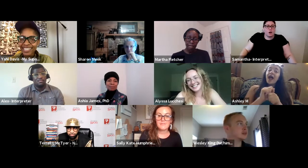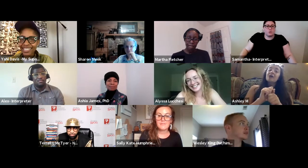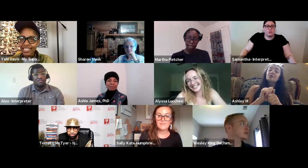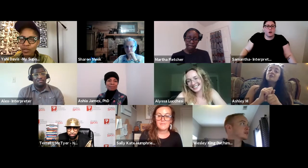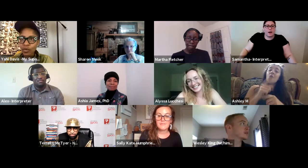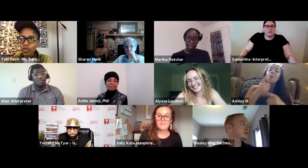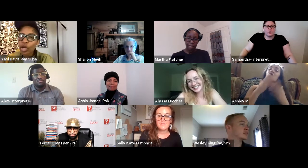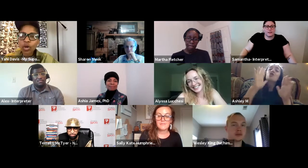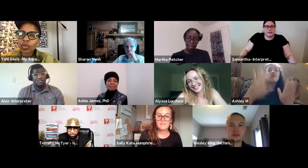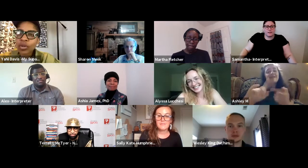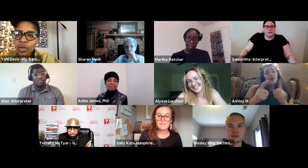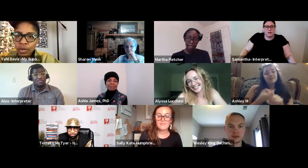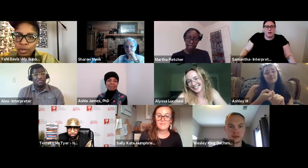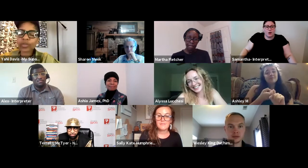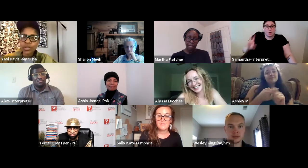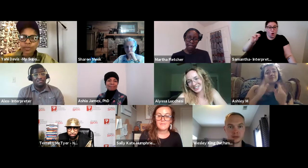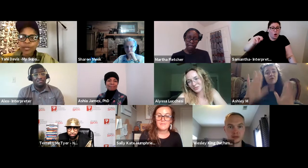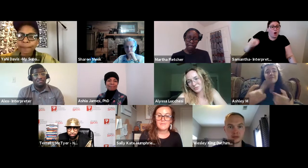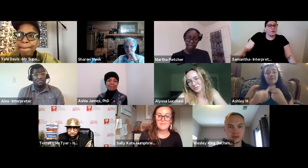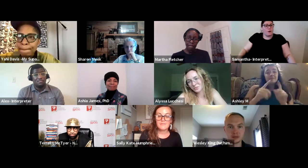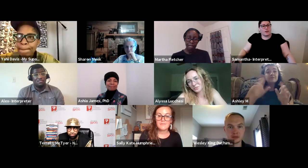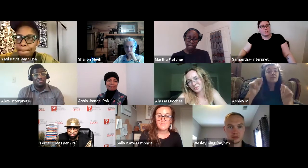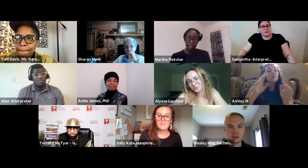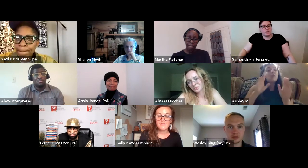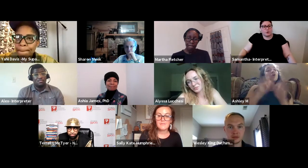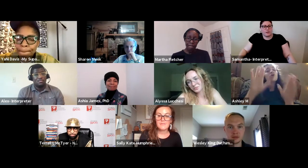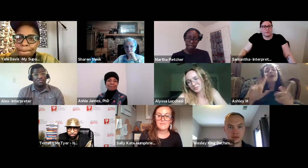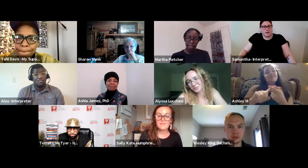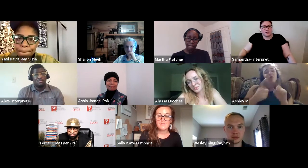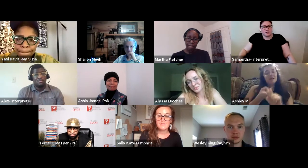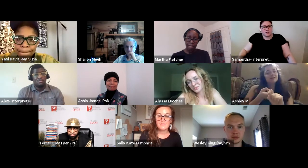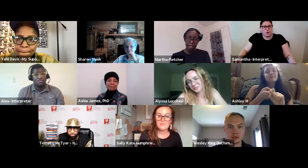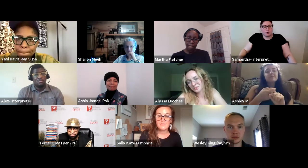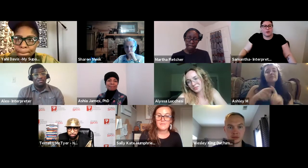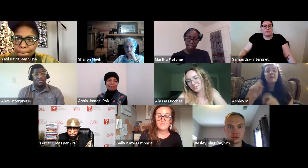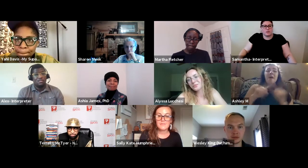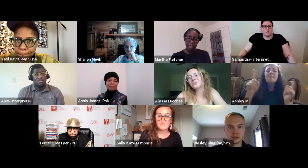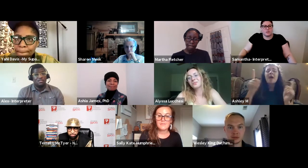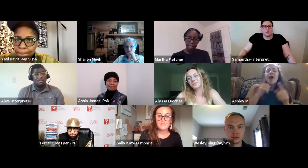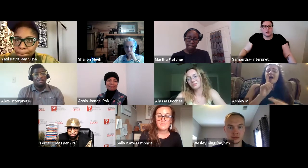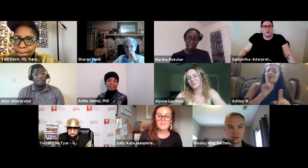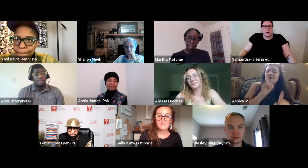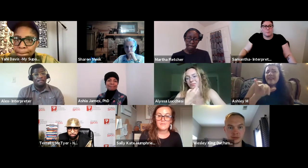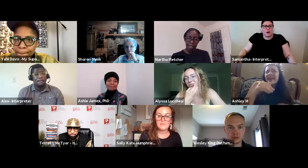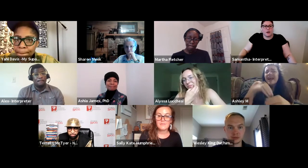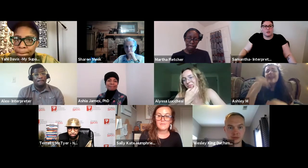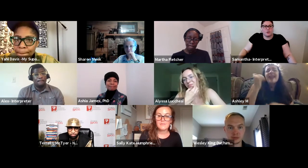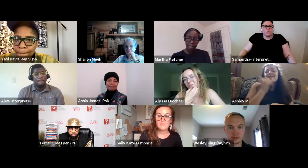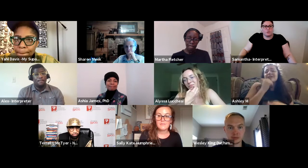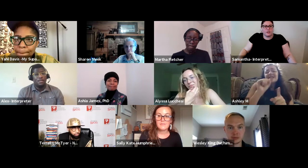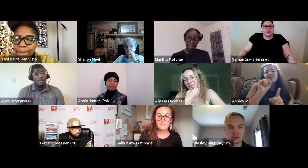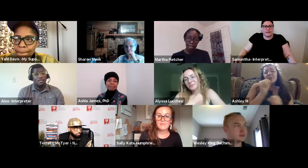Oh no, No, actually, excuse me. oh no, actually, we're great friends. We're great friends,